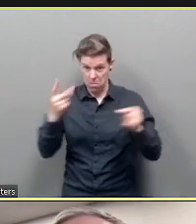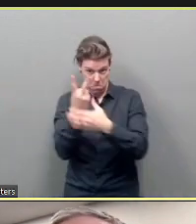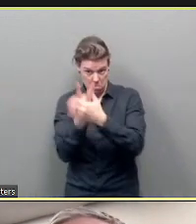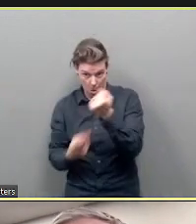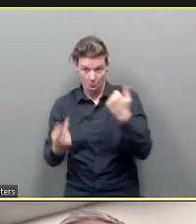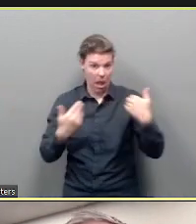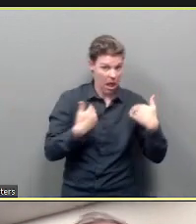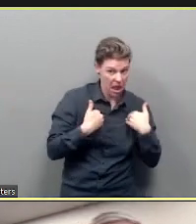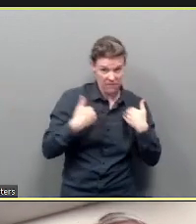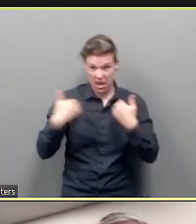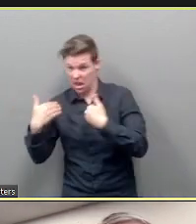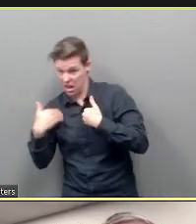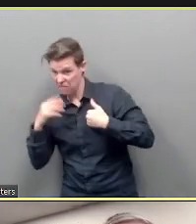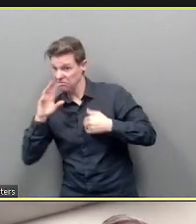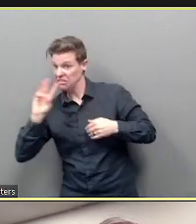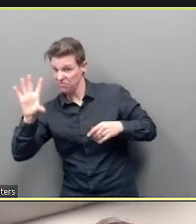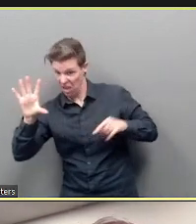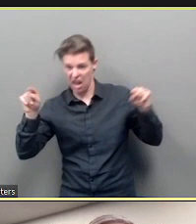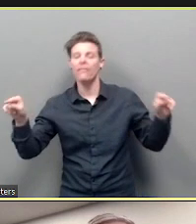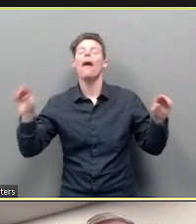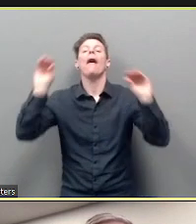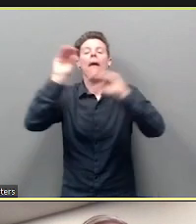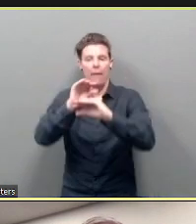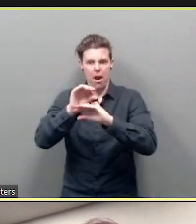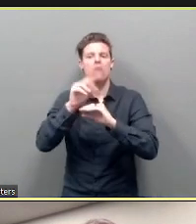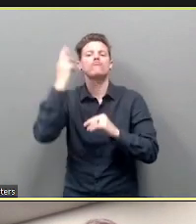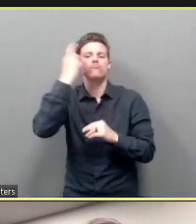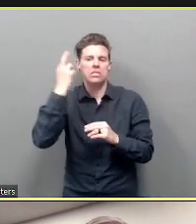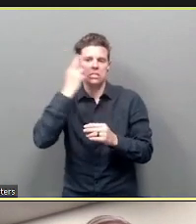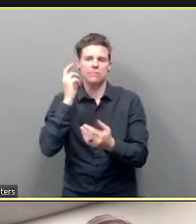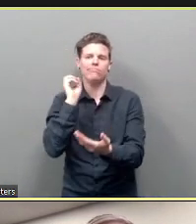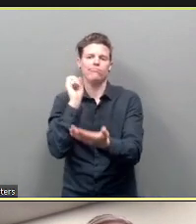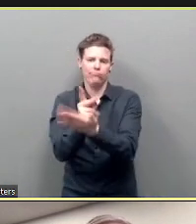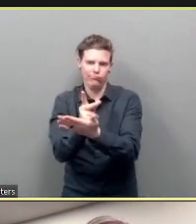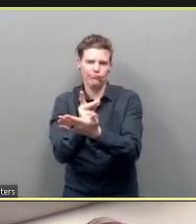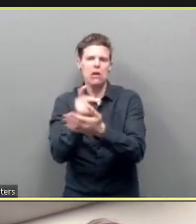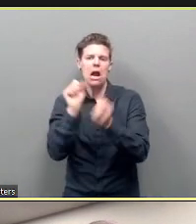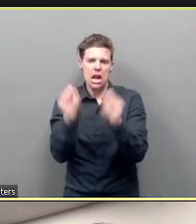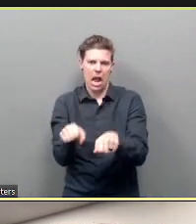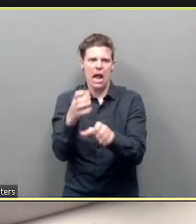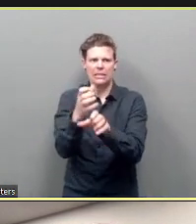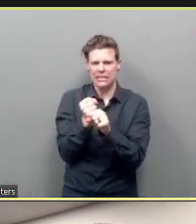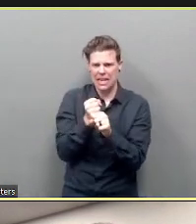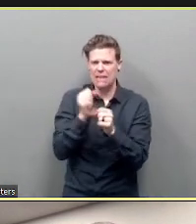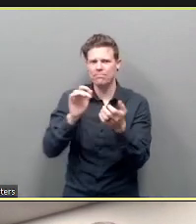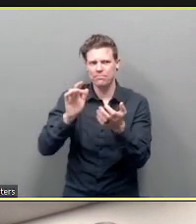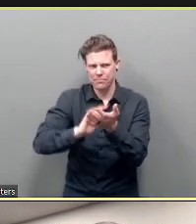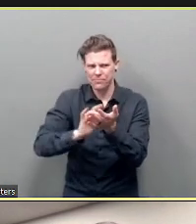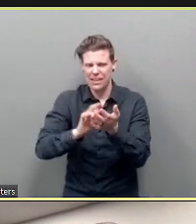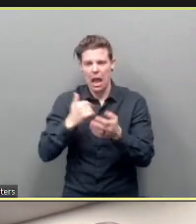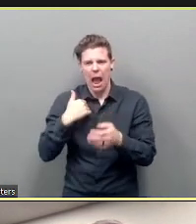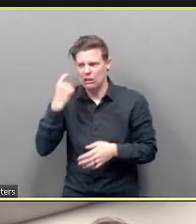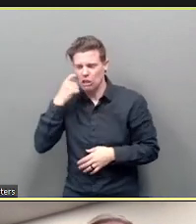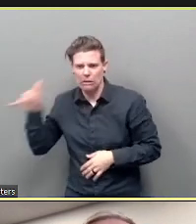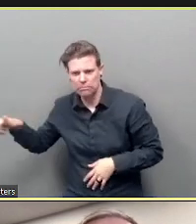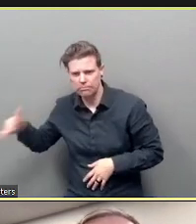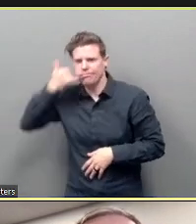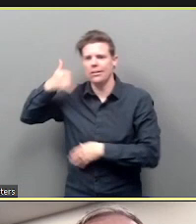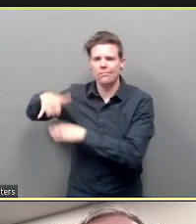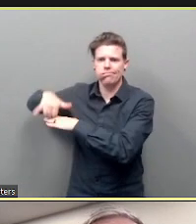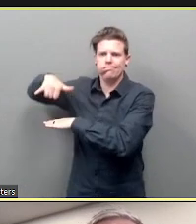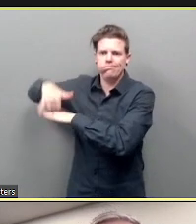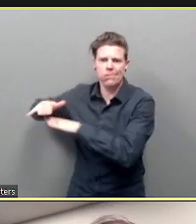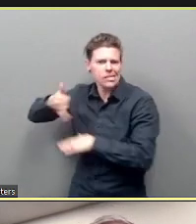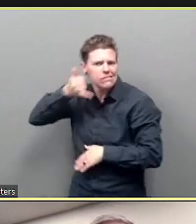confused because I just made a phone call to get somebody some monoclonal antibodies, and I was telling you more about them than the situation. So that is the really